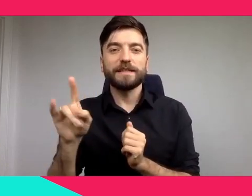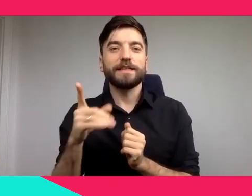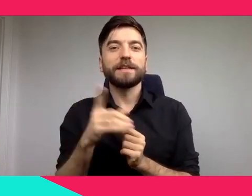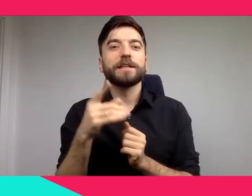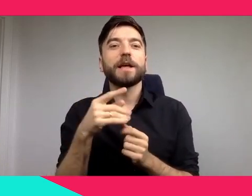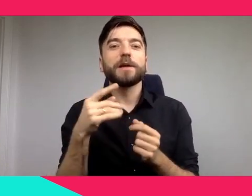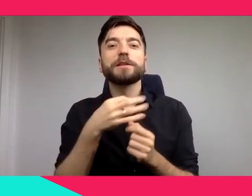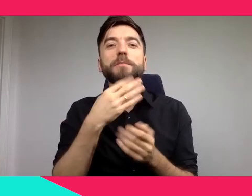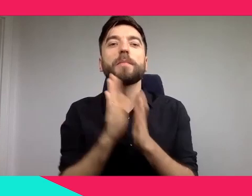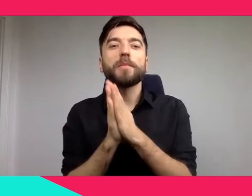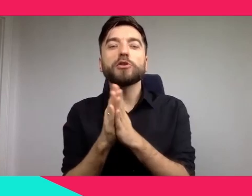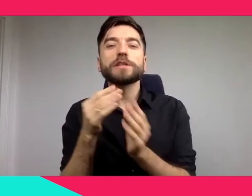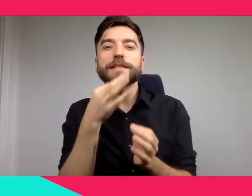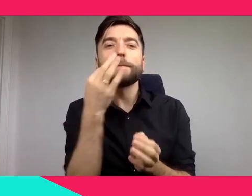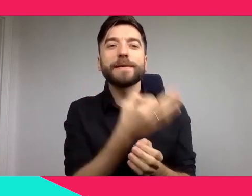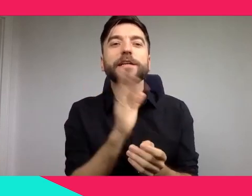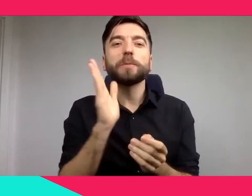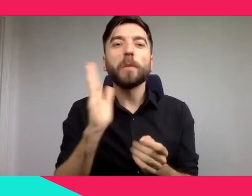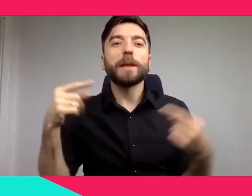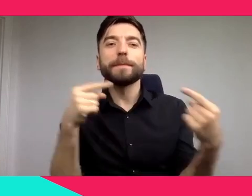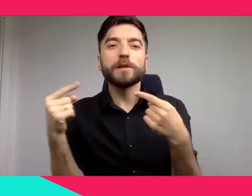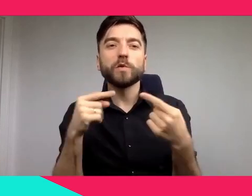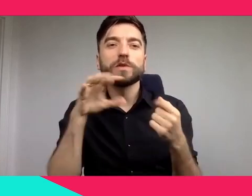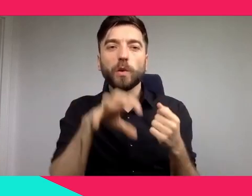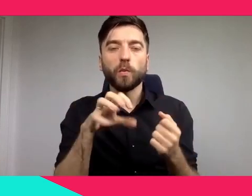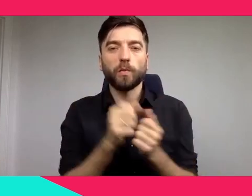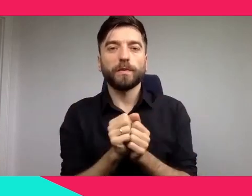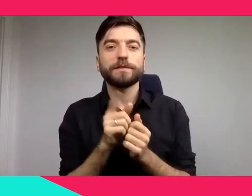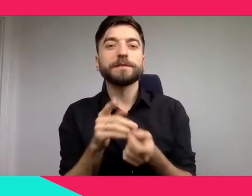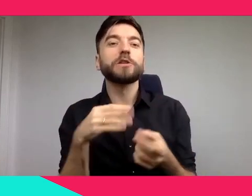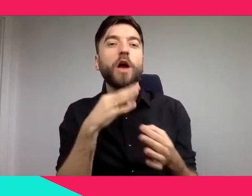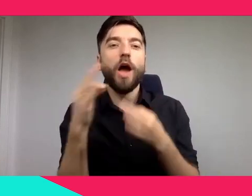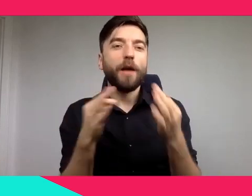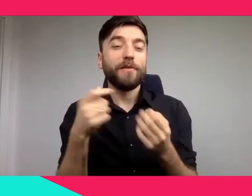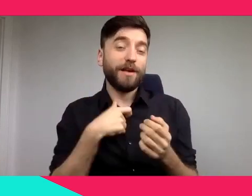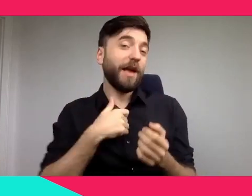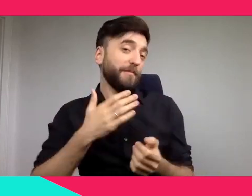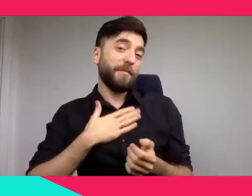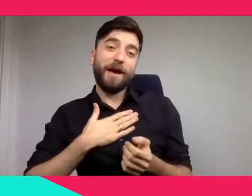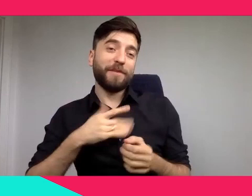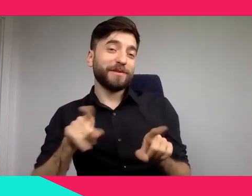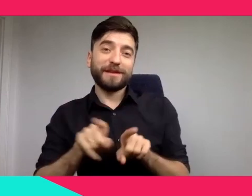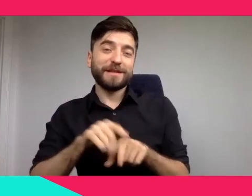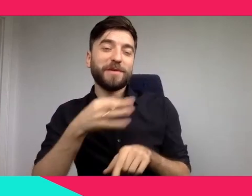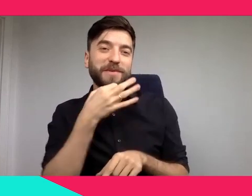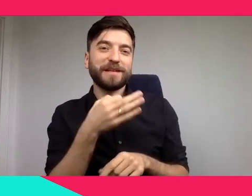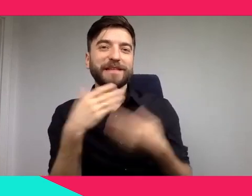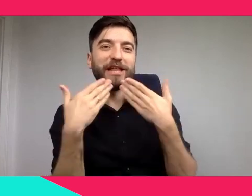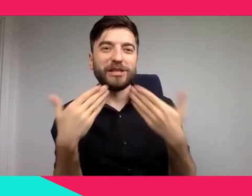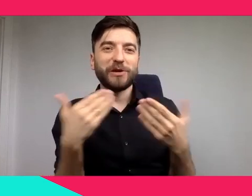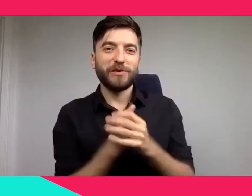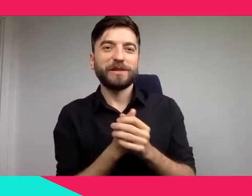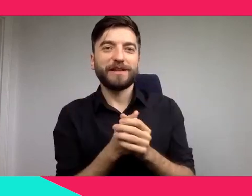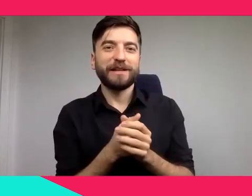it. And I will also have my questions to you. So thank you so much, Lizzy, for sharing all that with us.